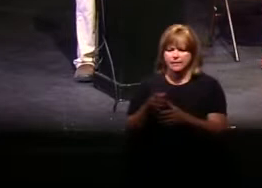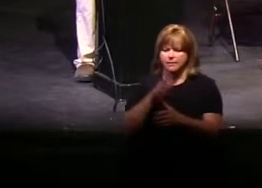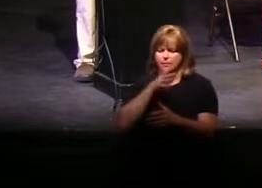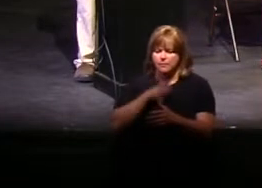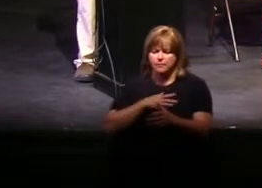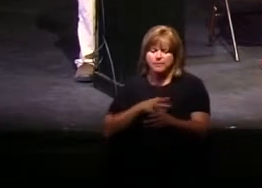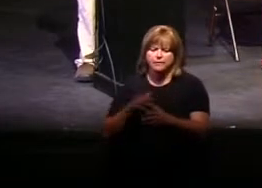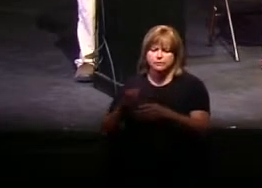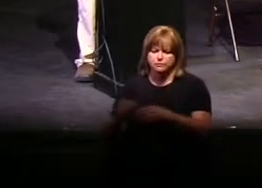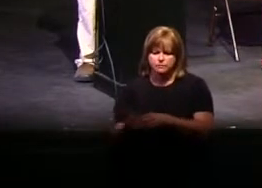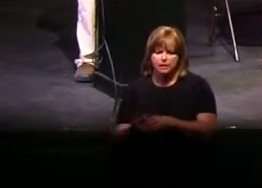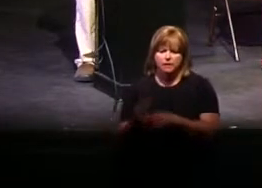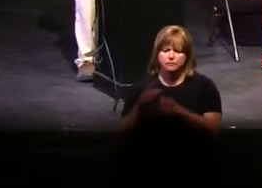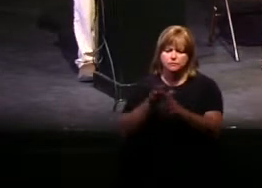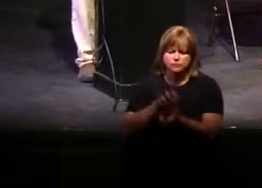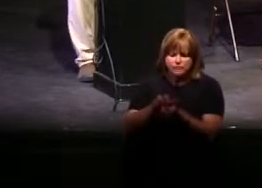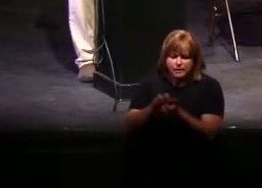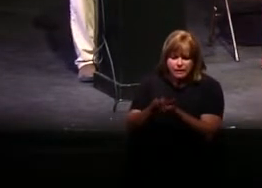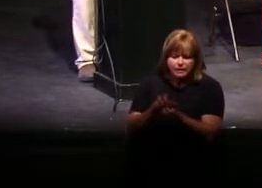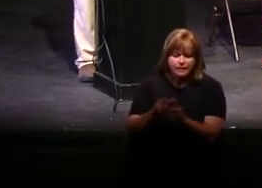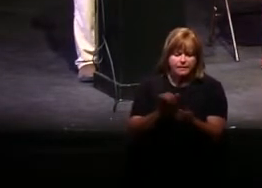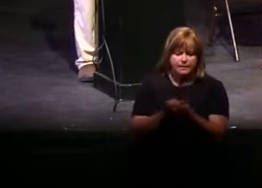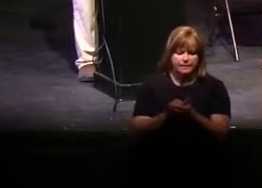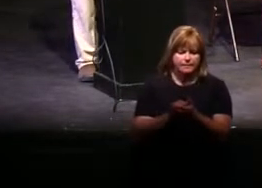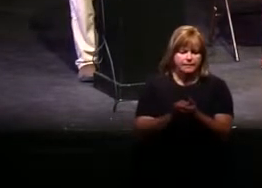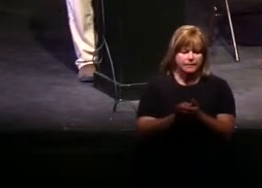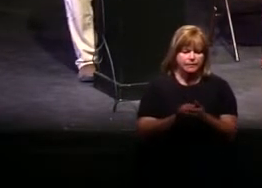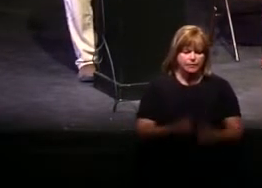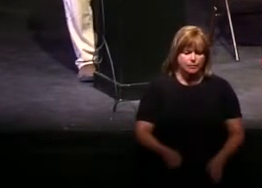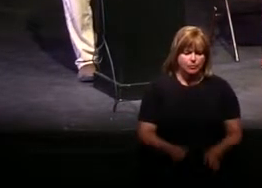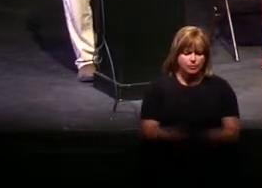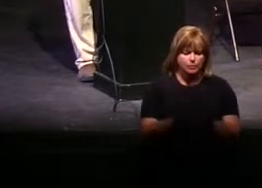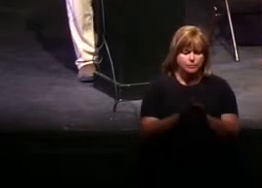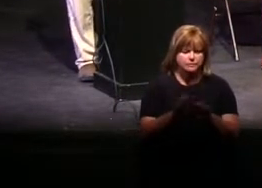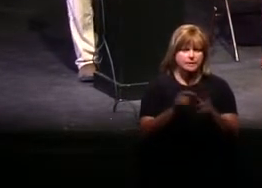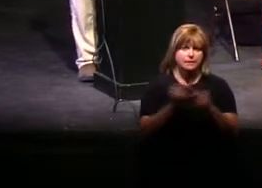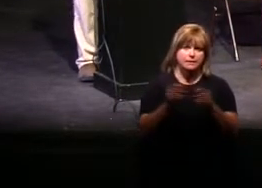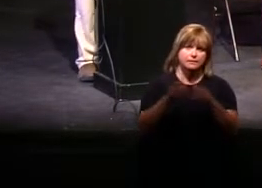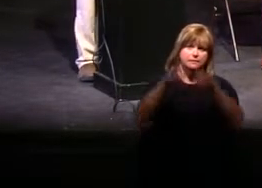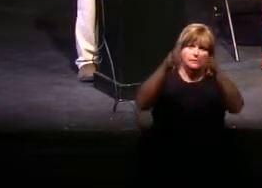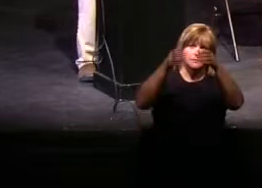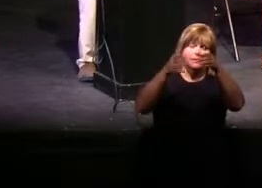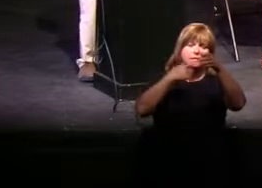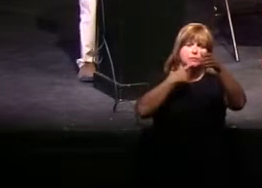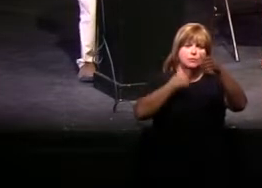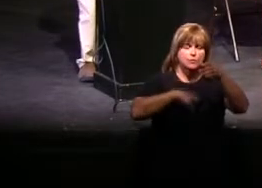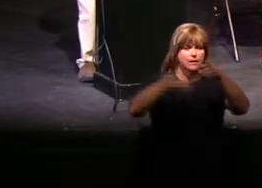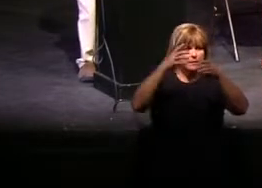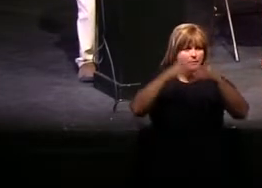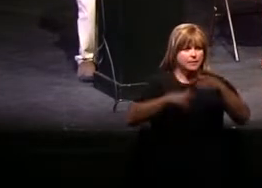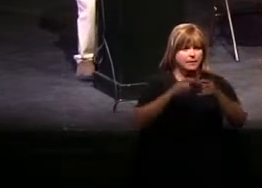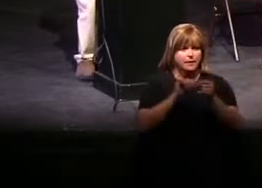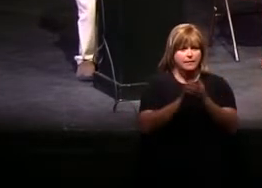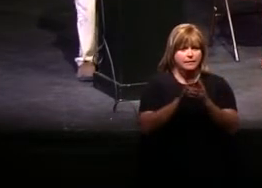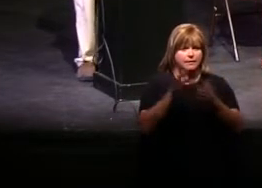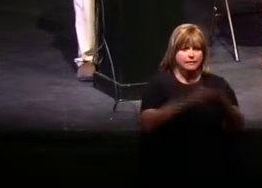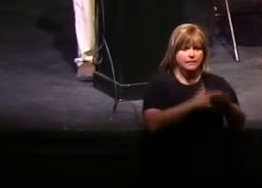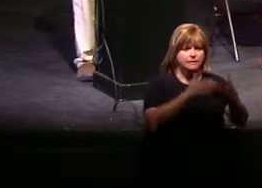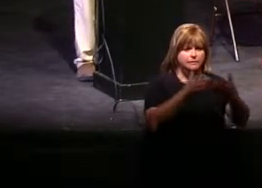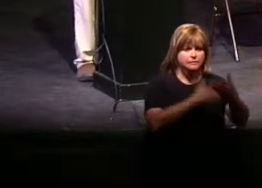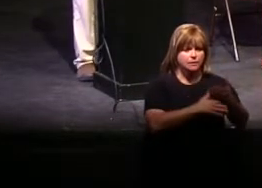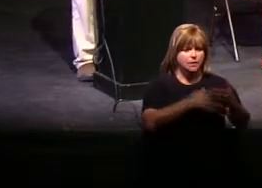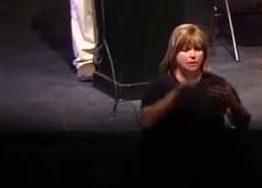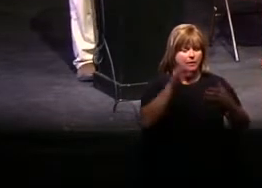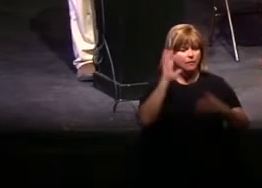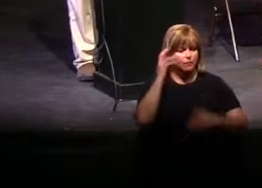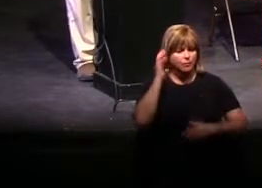of rowels and boots, of soot wash, of the chimney sweep's red beard, of the songless radio preaching